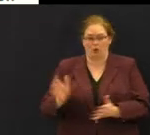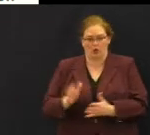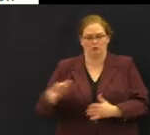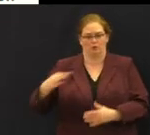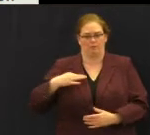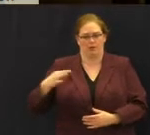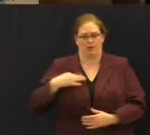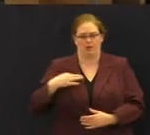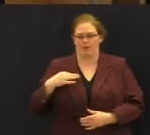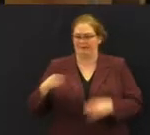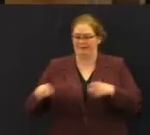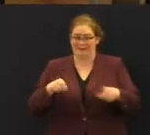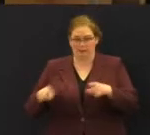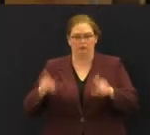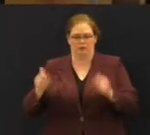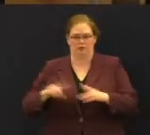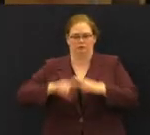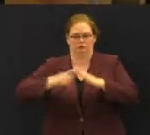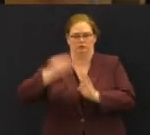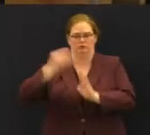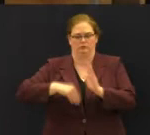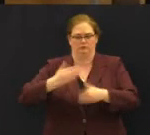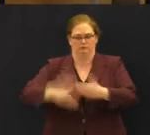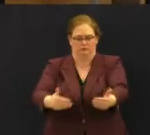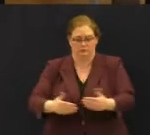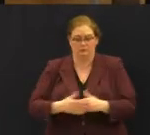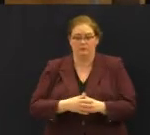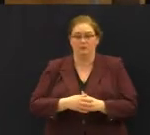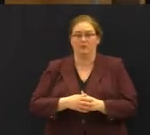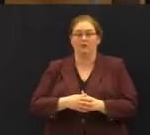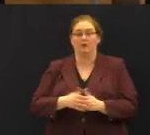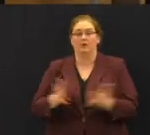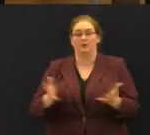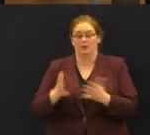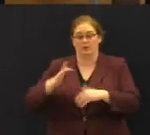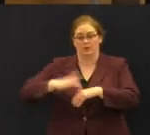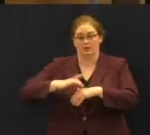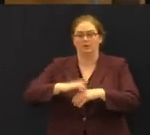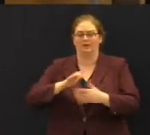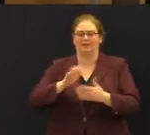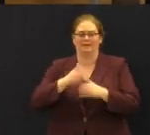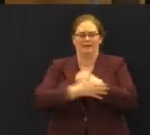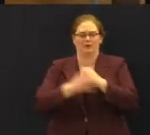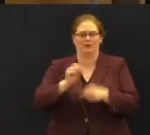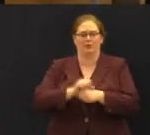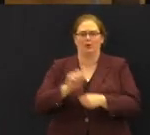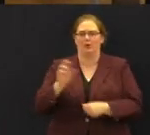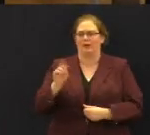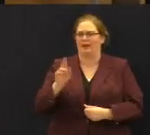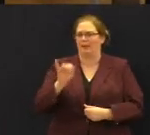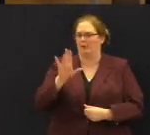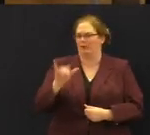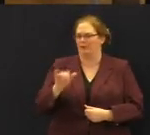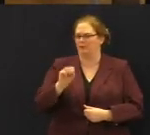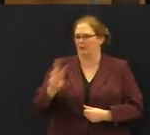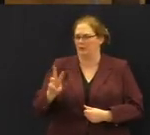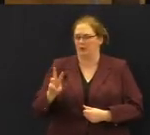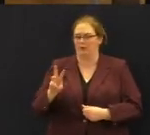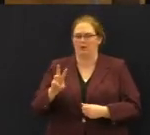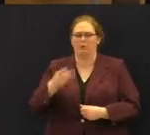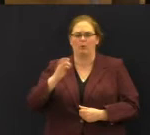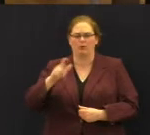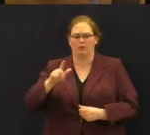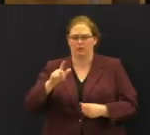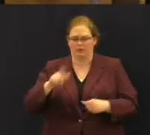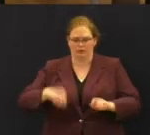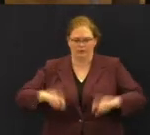party can start the application. To promote the broadest access to the resource, the county worked with Neighborly Software to create an online portal that can be accessed via computer